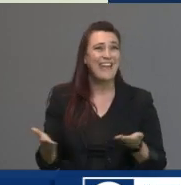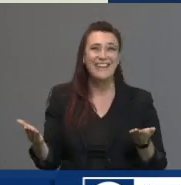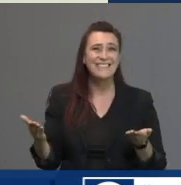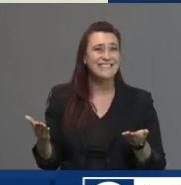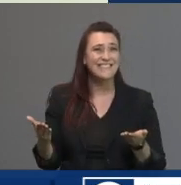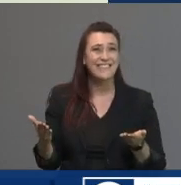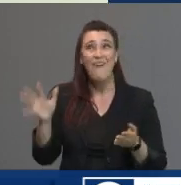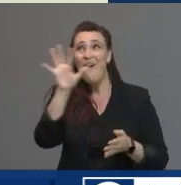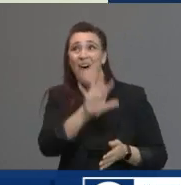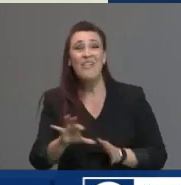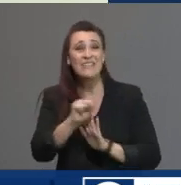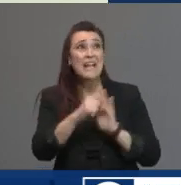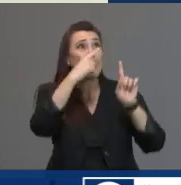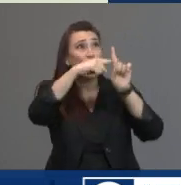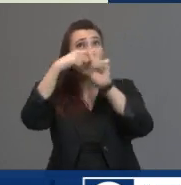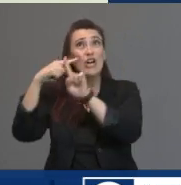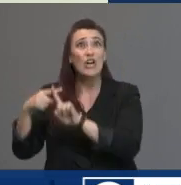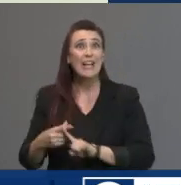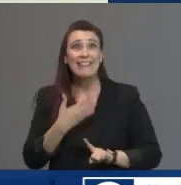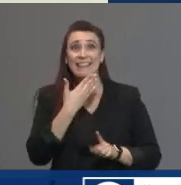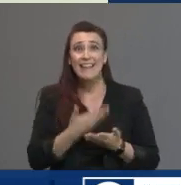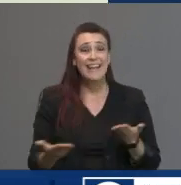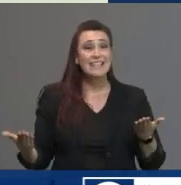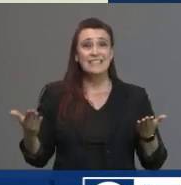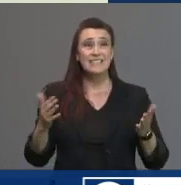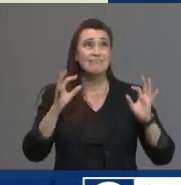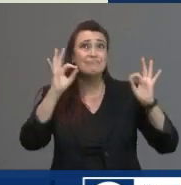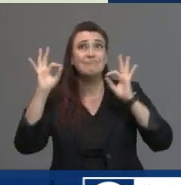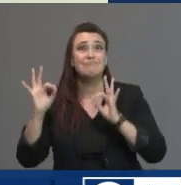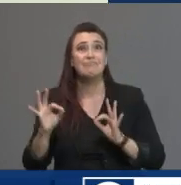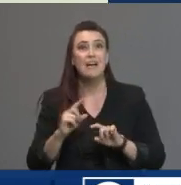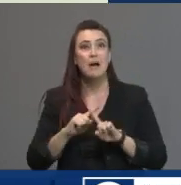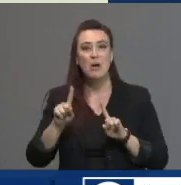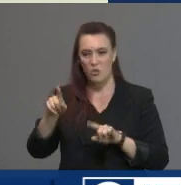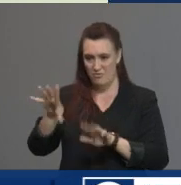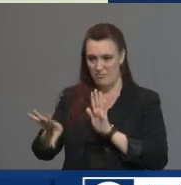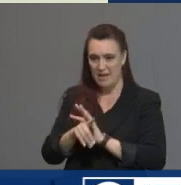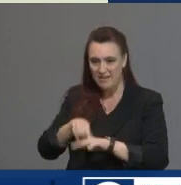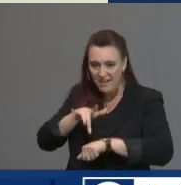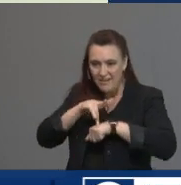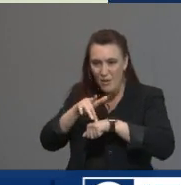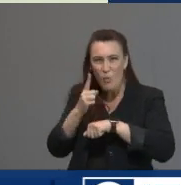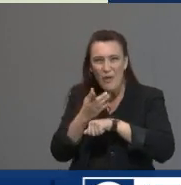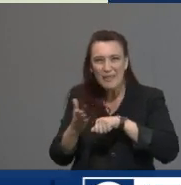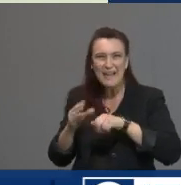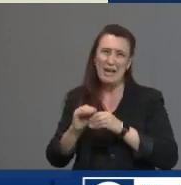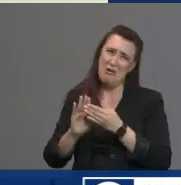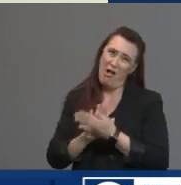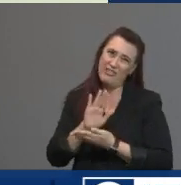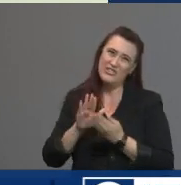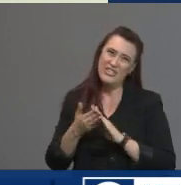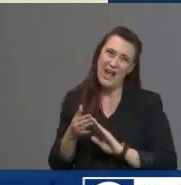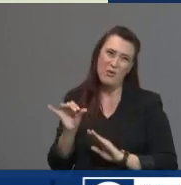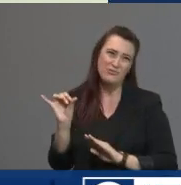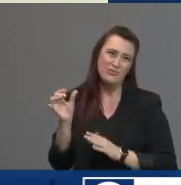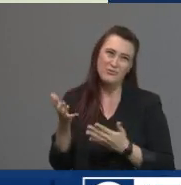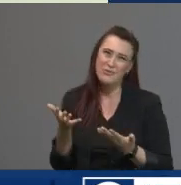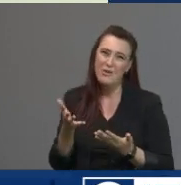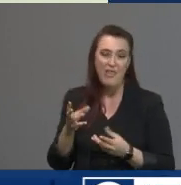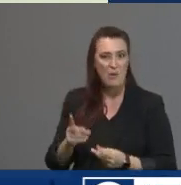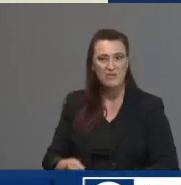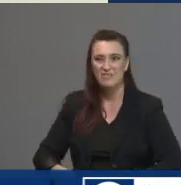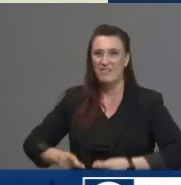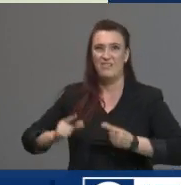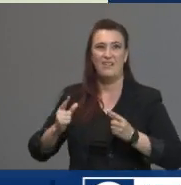that happened all over our state last night, but some things that happened in a college town on